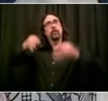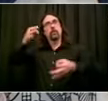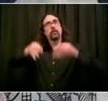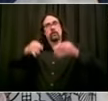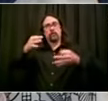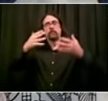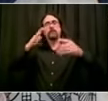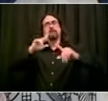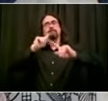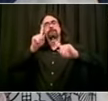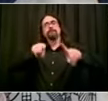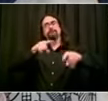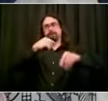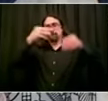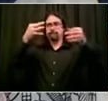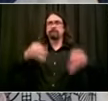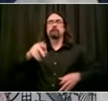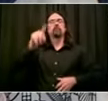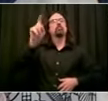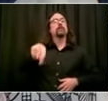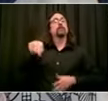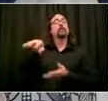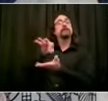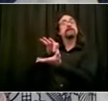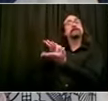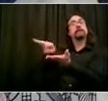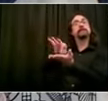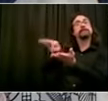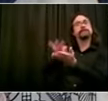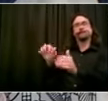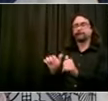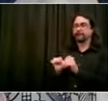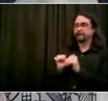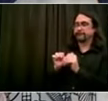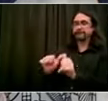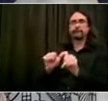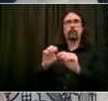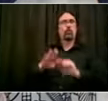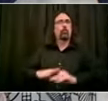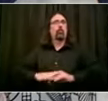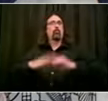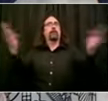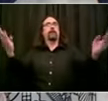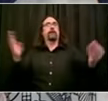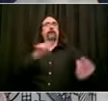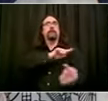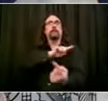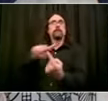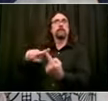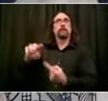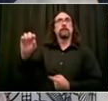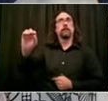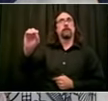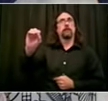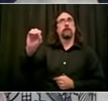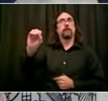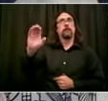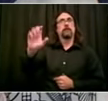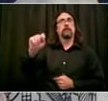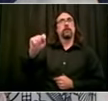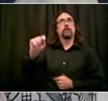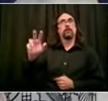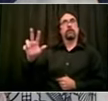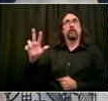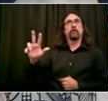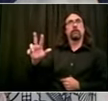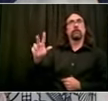ensure that actually happens. There is a possibility the Trump administration will appeal this to the Supreme Court. In fact, unfortunately, it's probably a